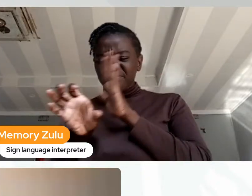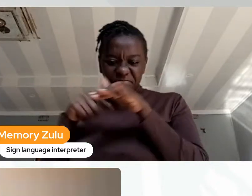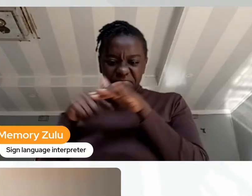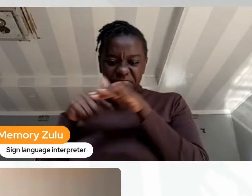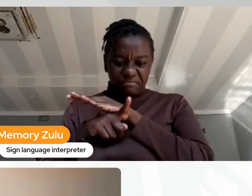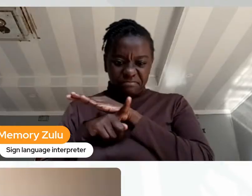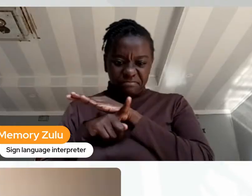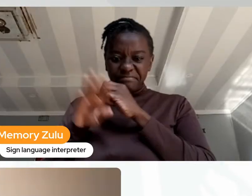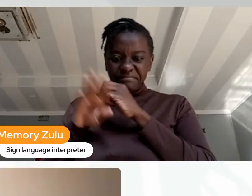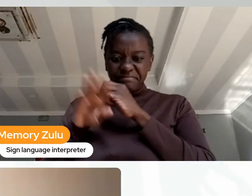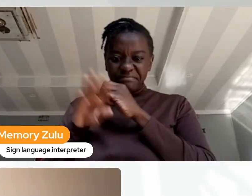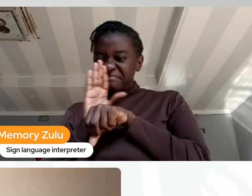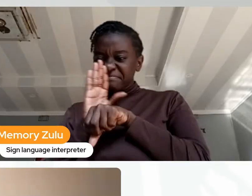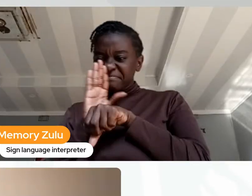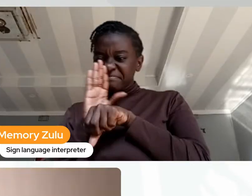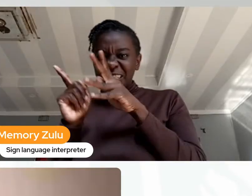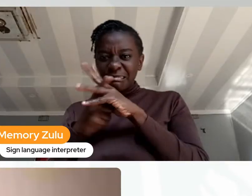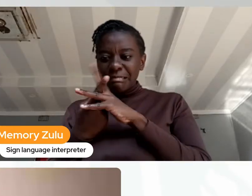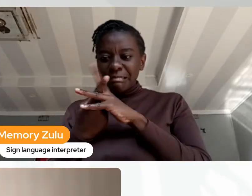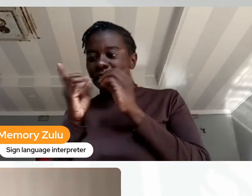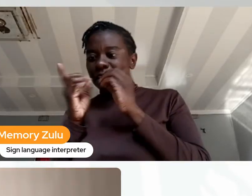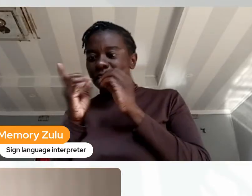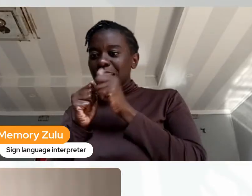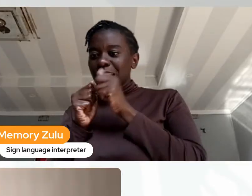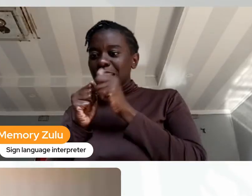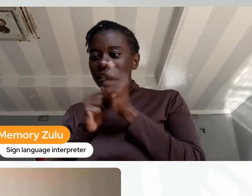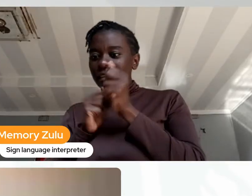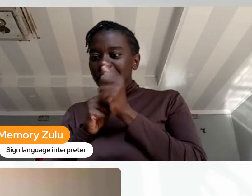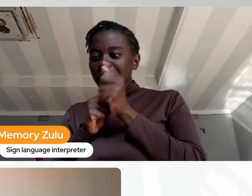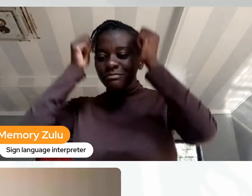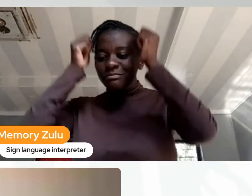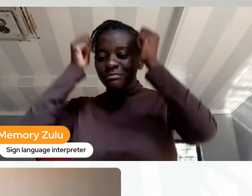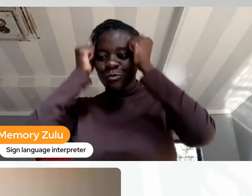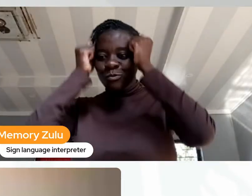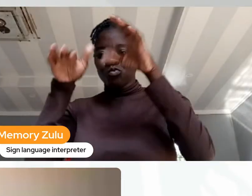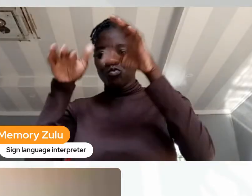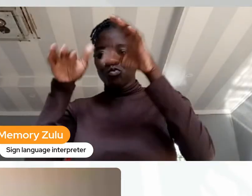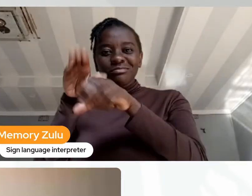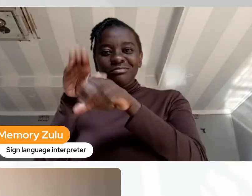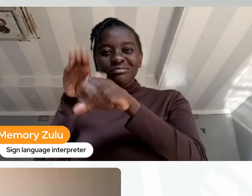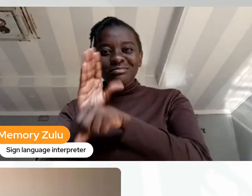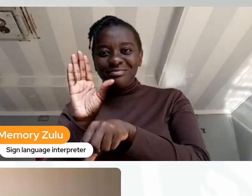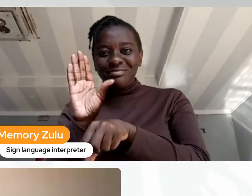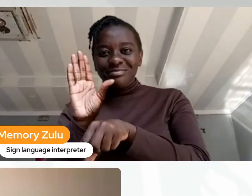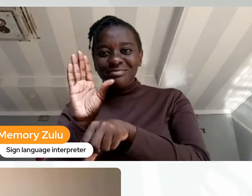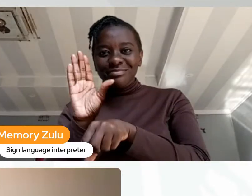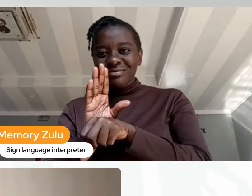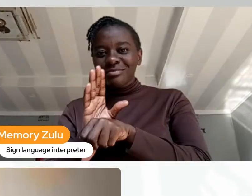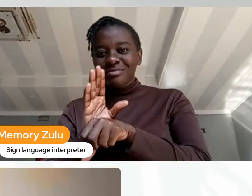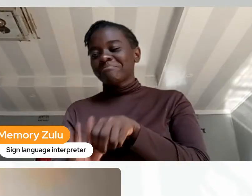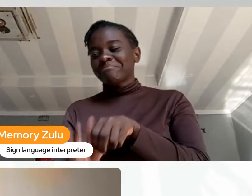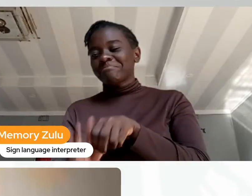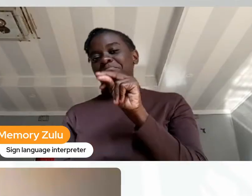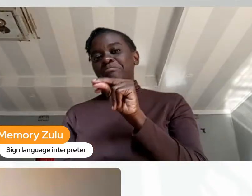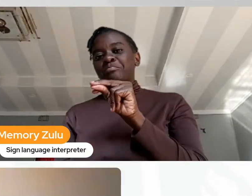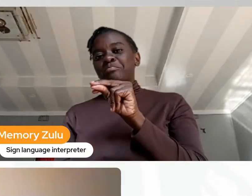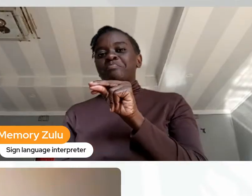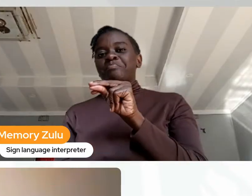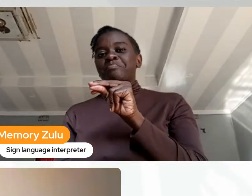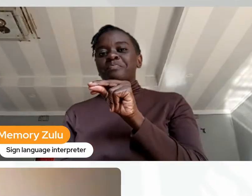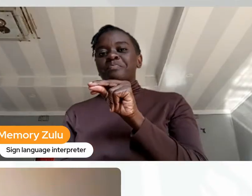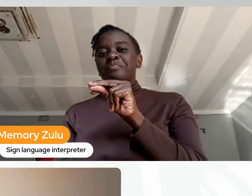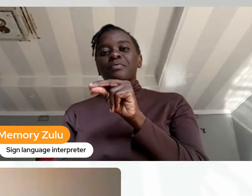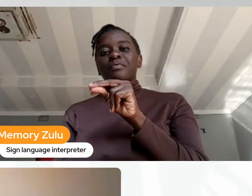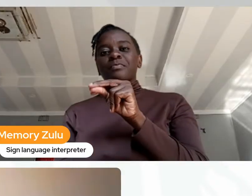listen more better when a preacher preaches to say you can prevent sexually transmitted diseases through the usage